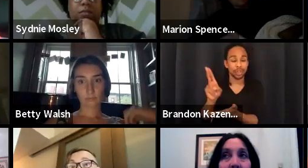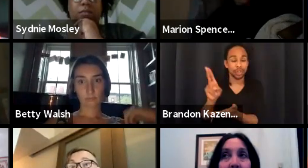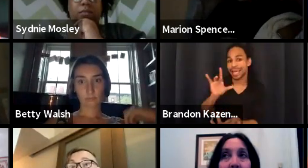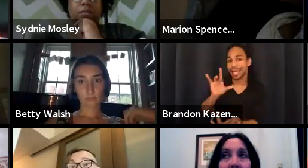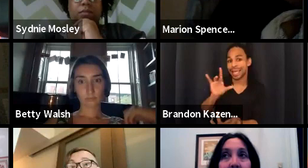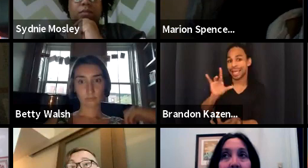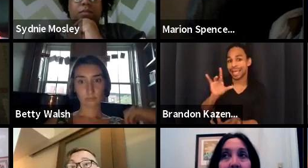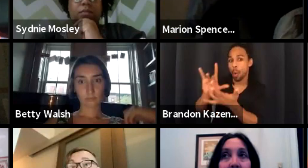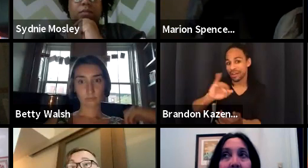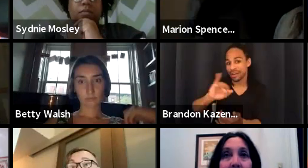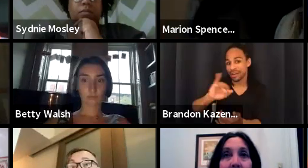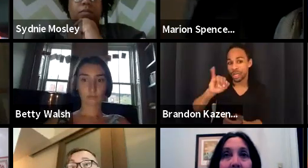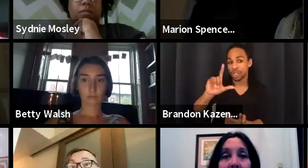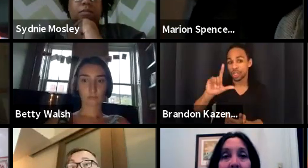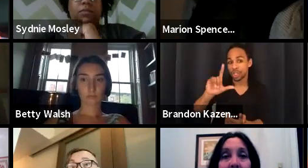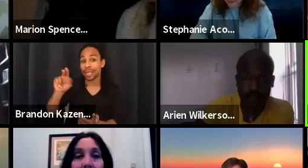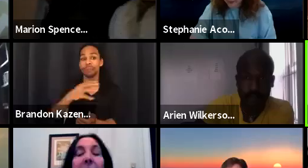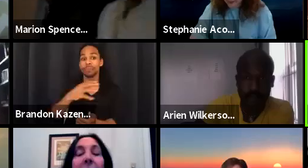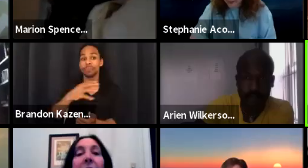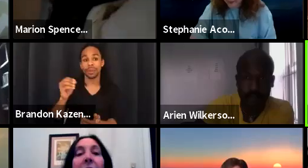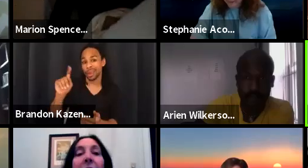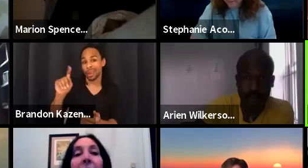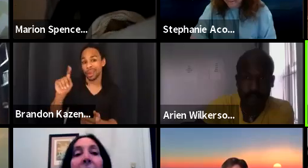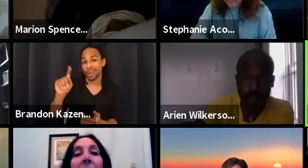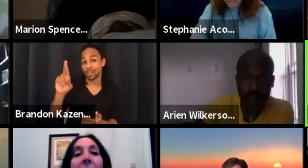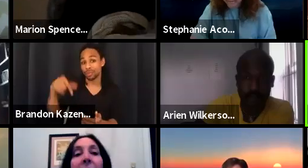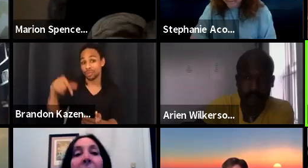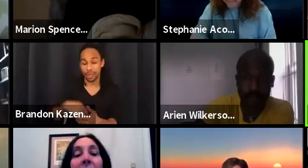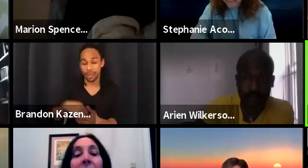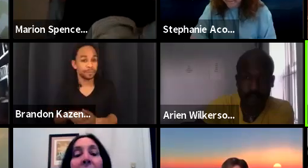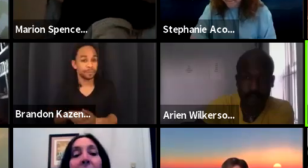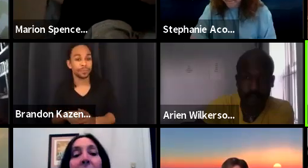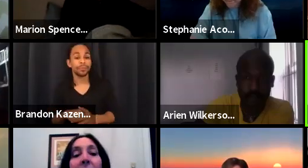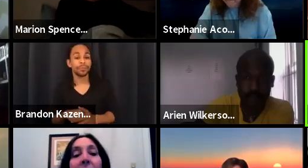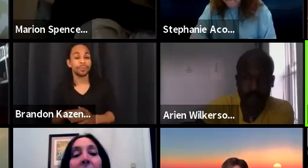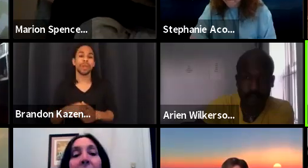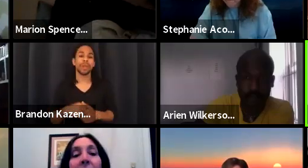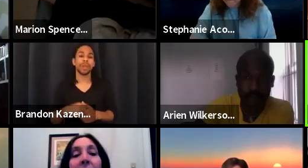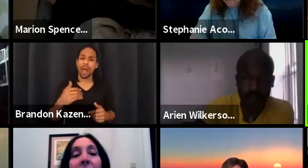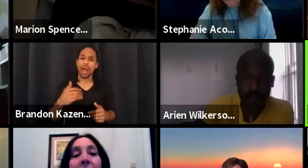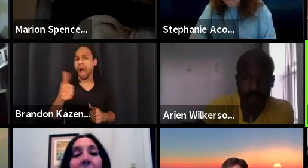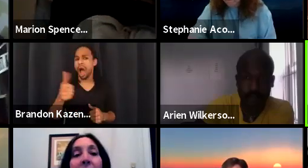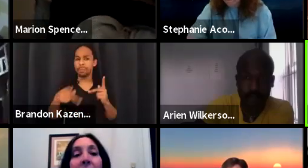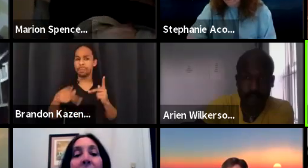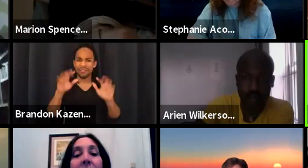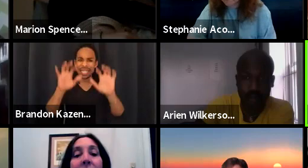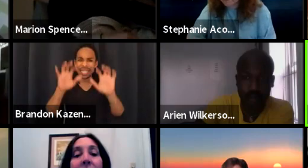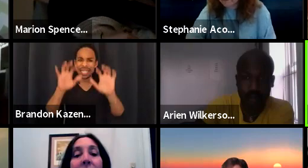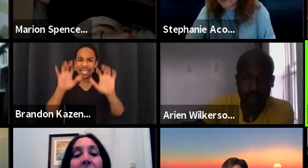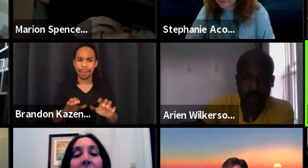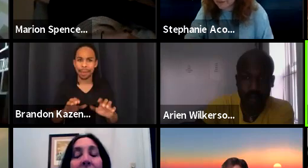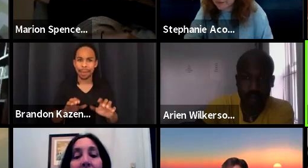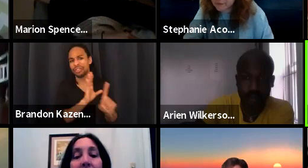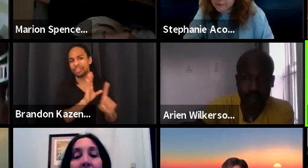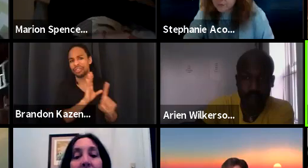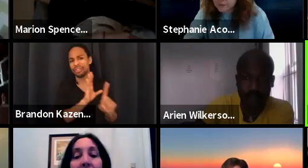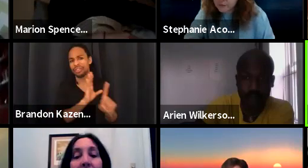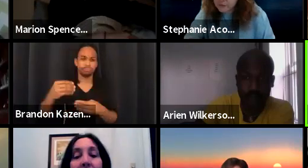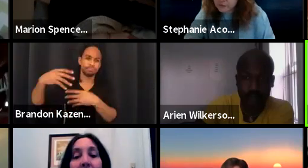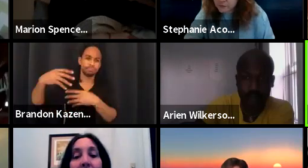hand function. So I just wanna see if we can get as many voices in the mix as possible. Okay, here it is.